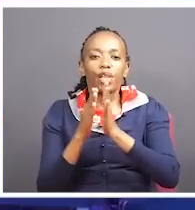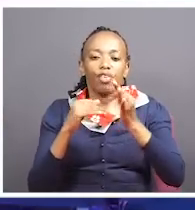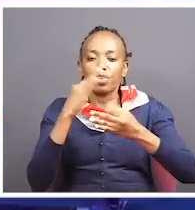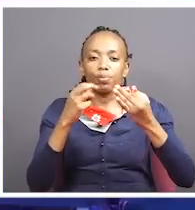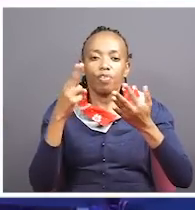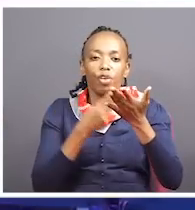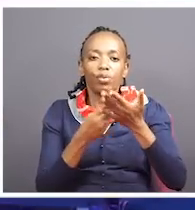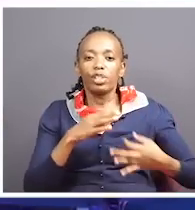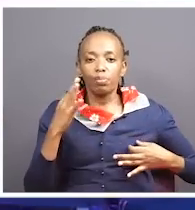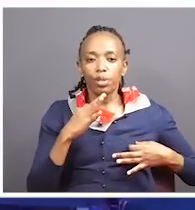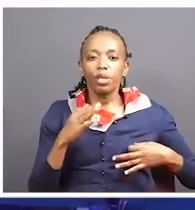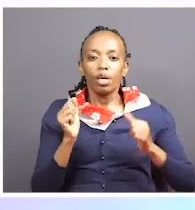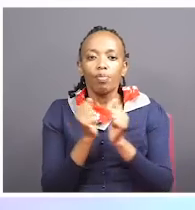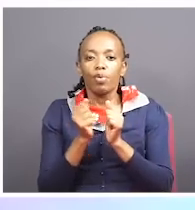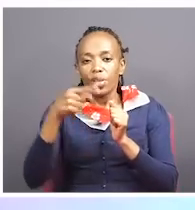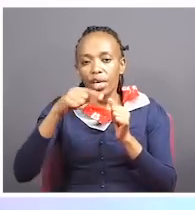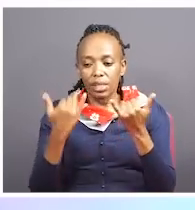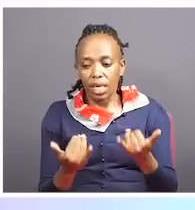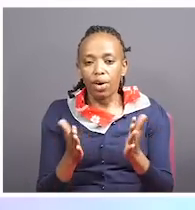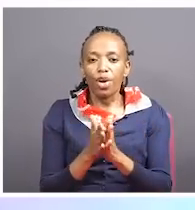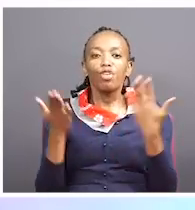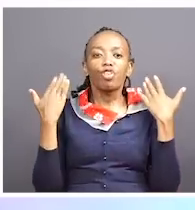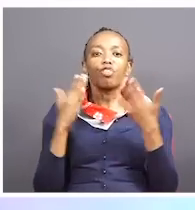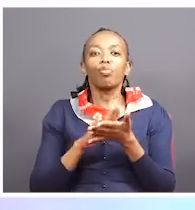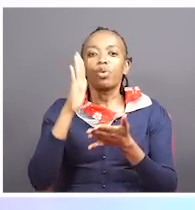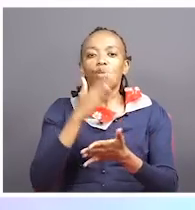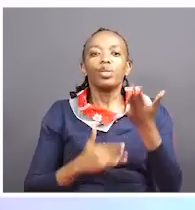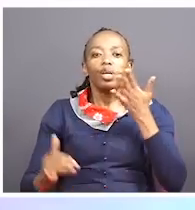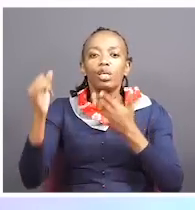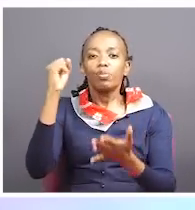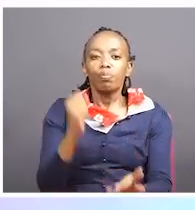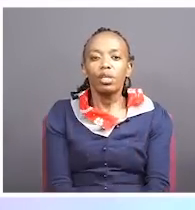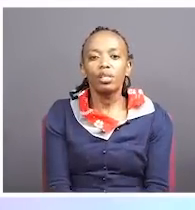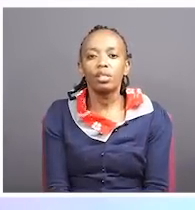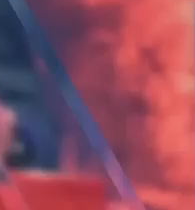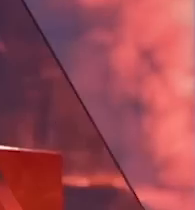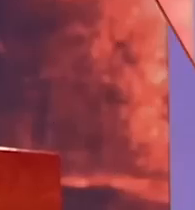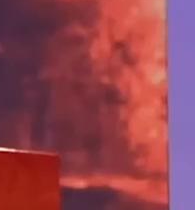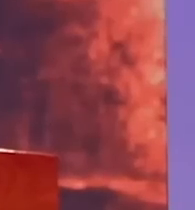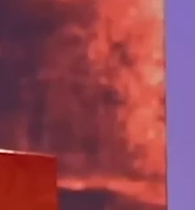and the fellowship of the Holy Spirit be with us now and forevermore. Amen.